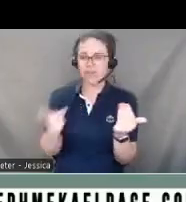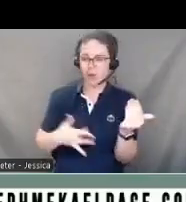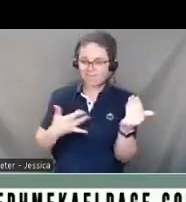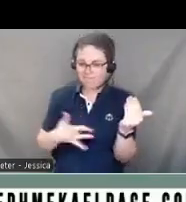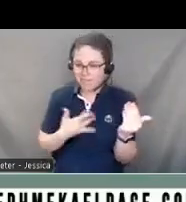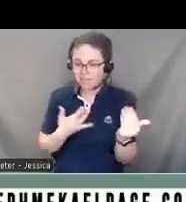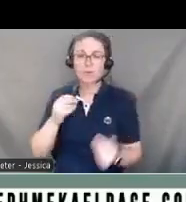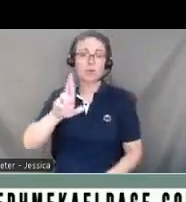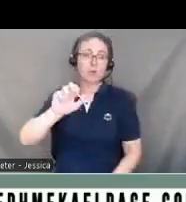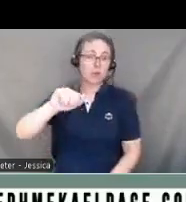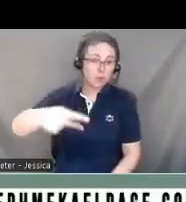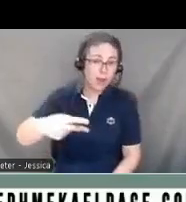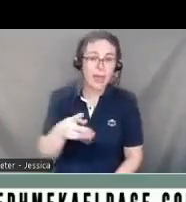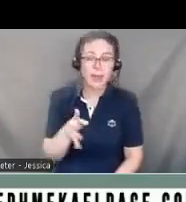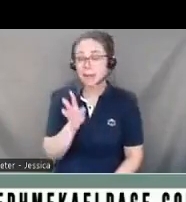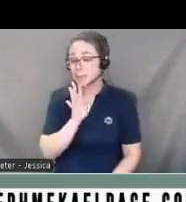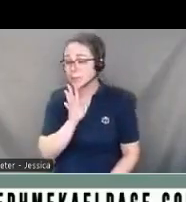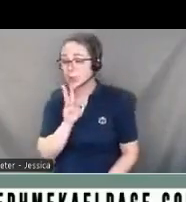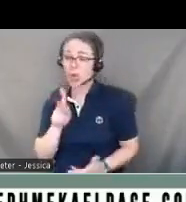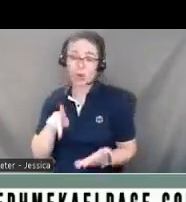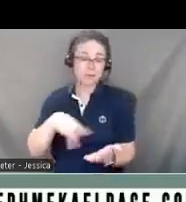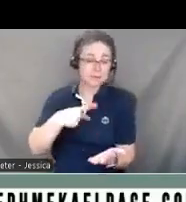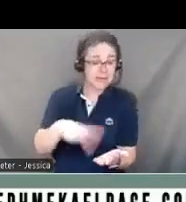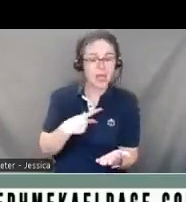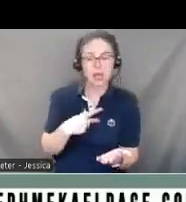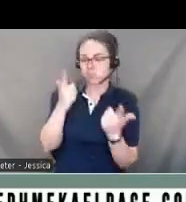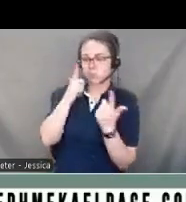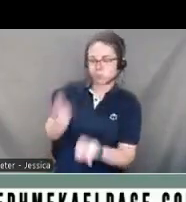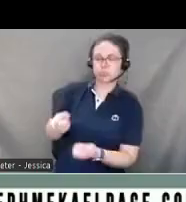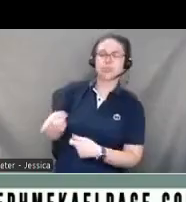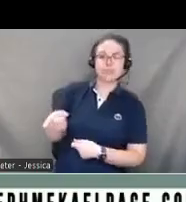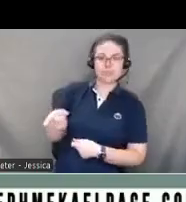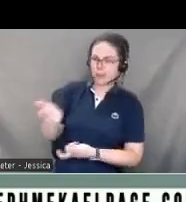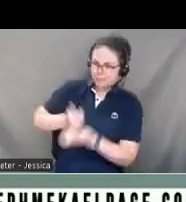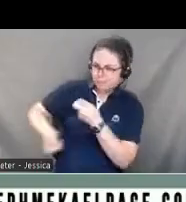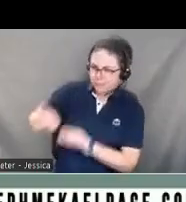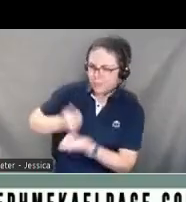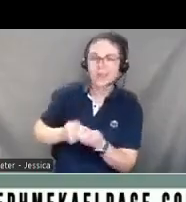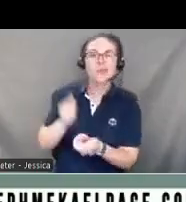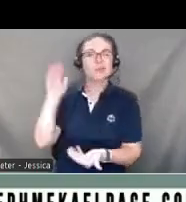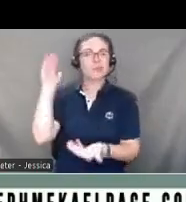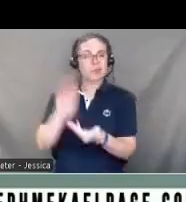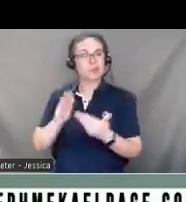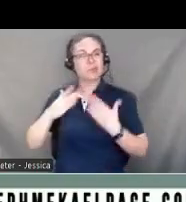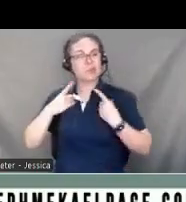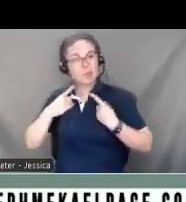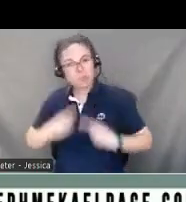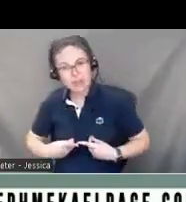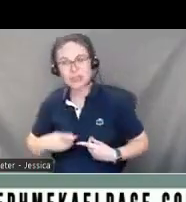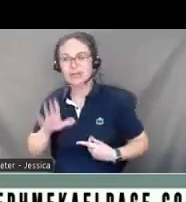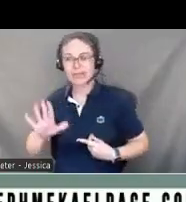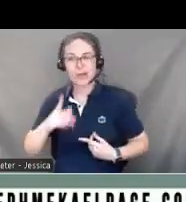want to rap, maybe talk, dance, anything, we want to help to bring them out that depression and what it is that they're going